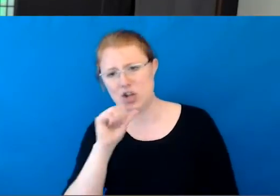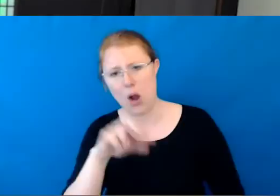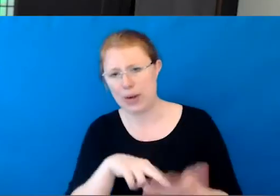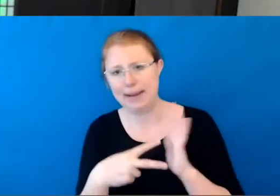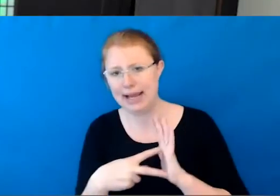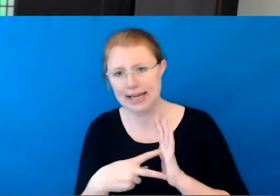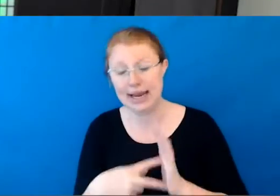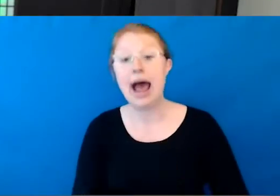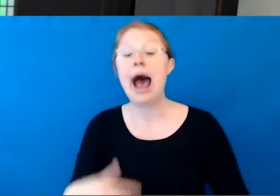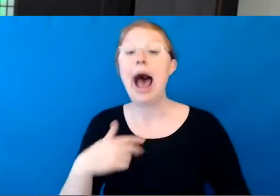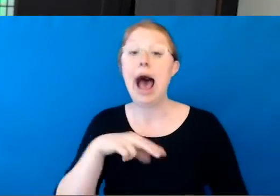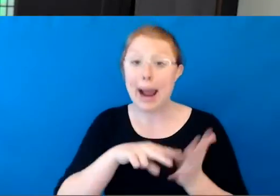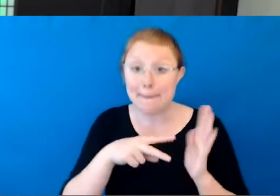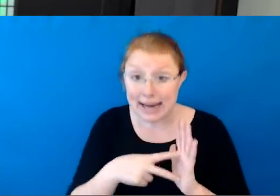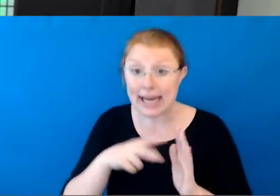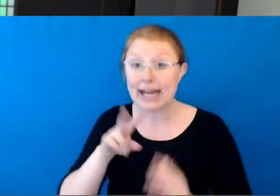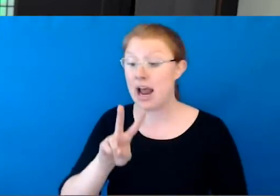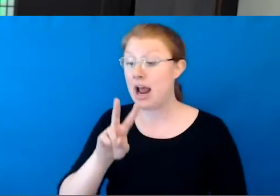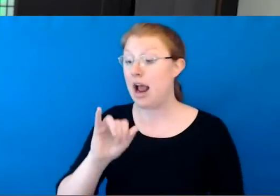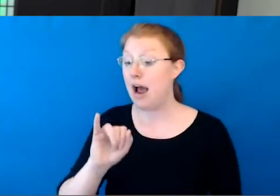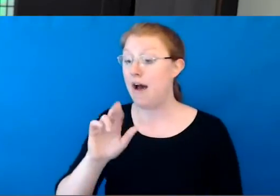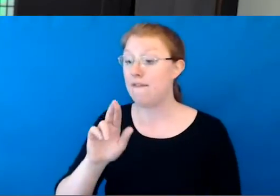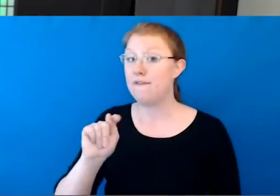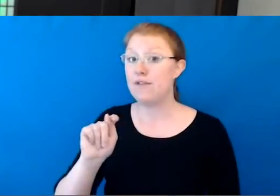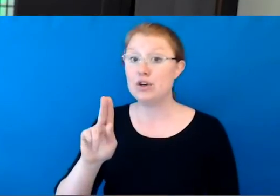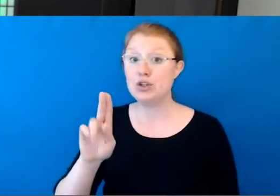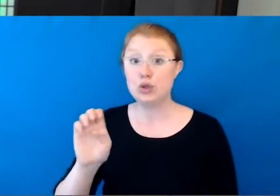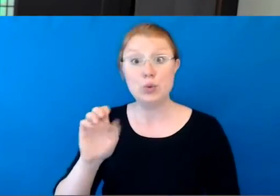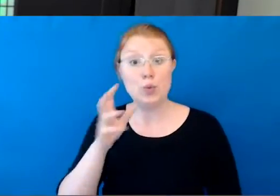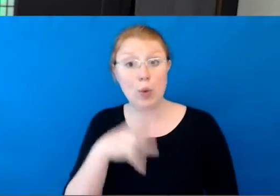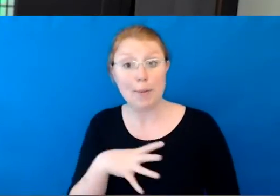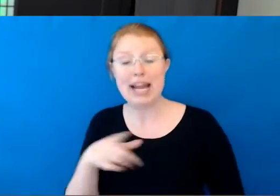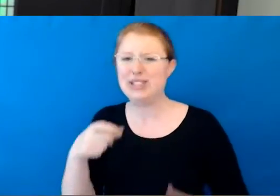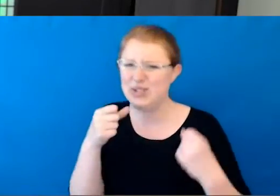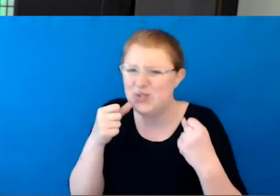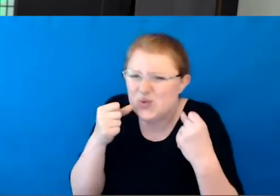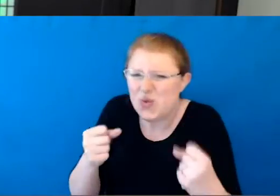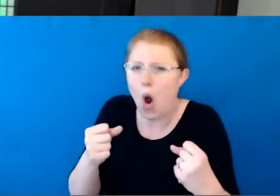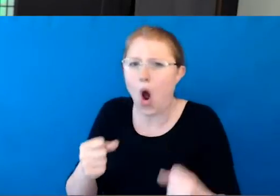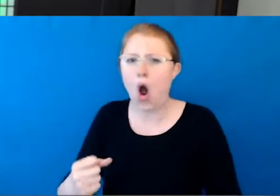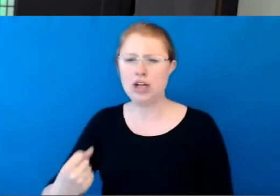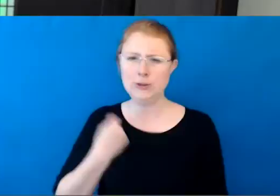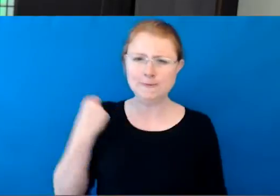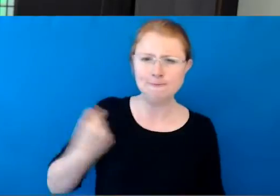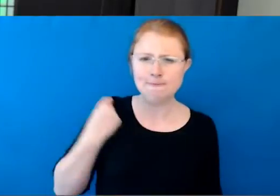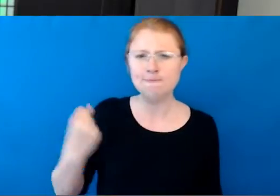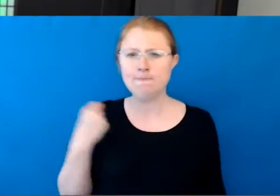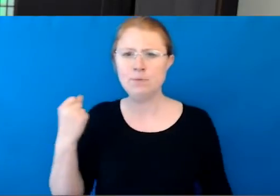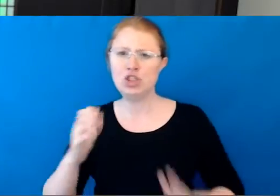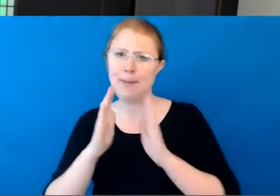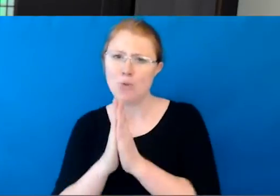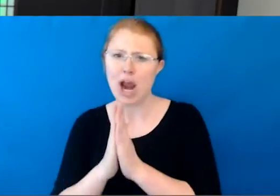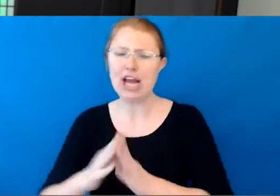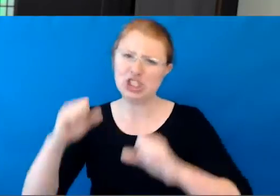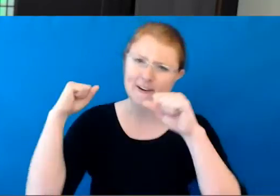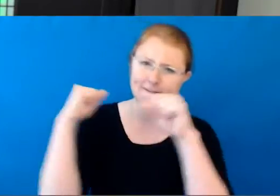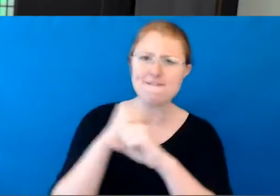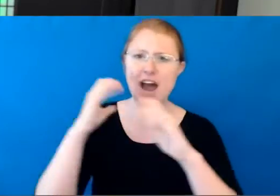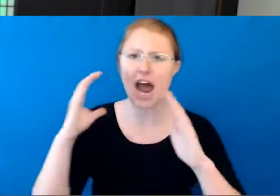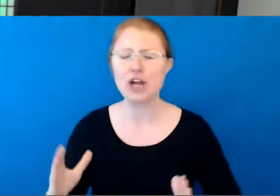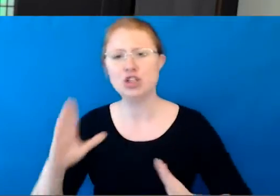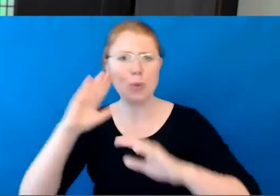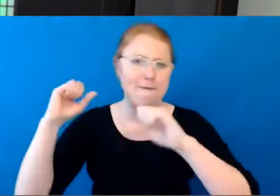somebody who is strong. She's a warrior. She's a prayer warrior. She's a fighter. She'll fight for her children. She'll fight for her